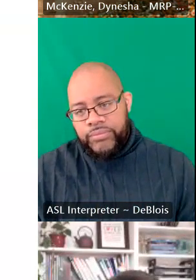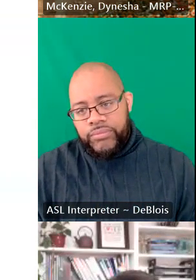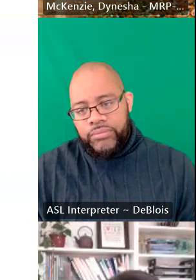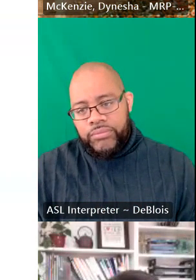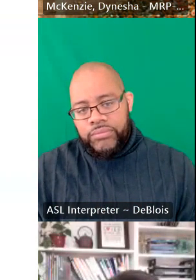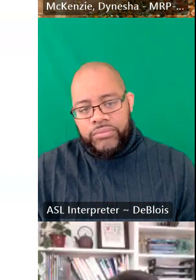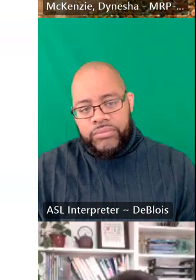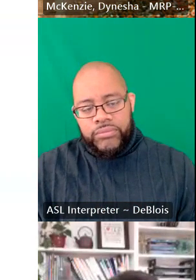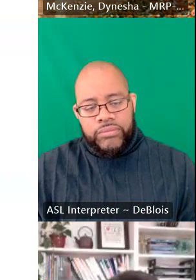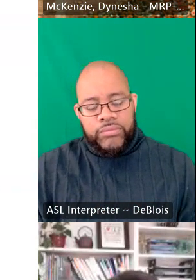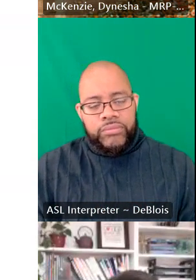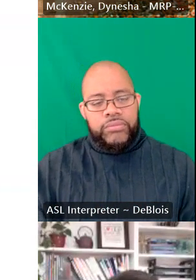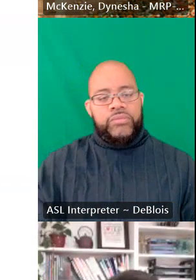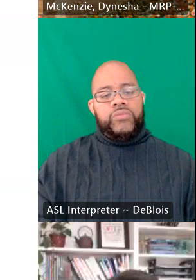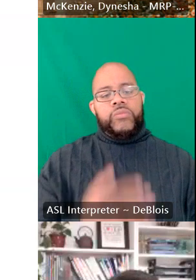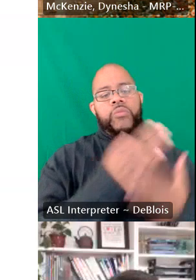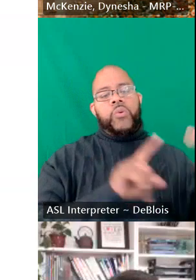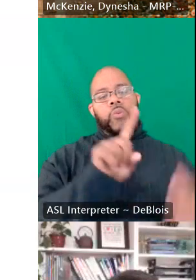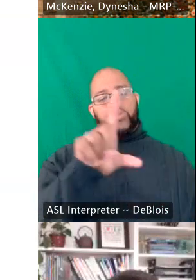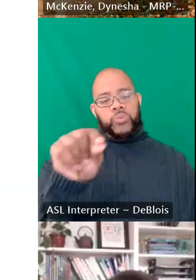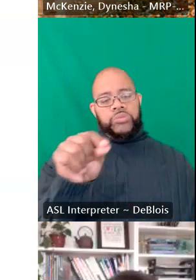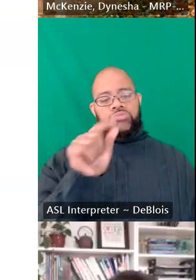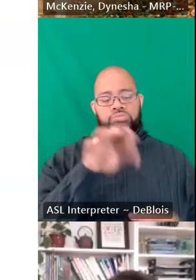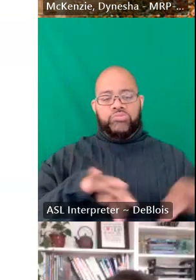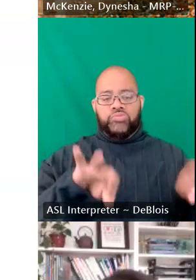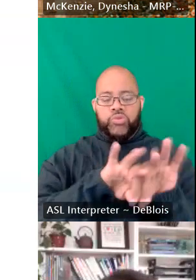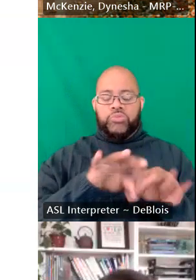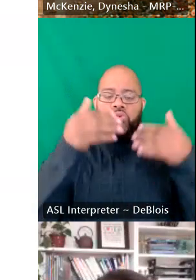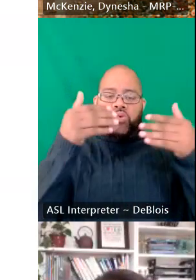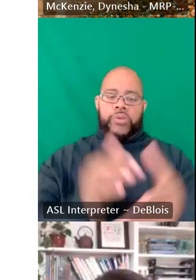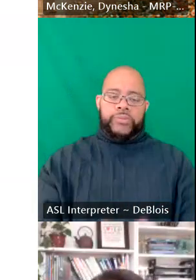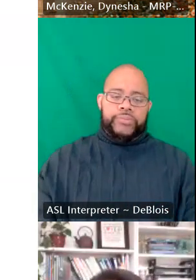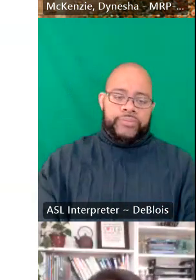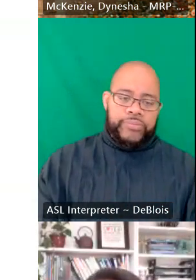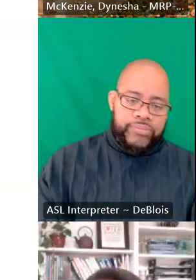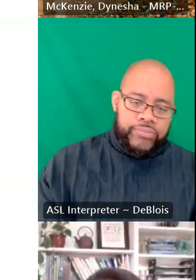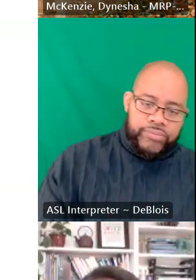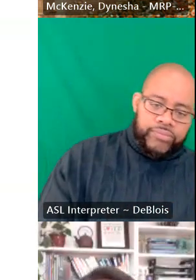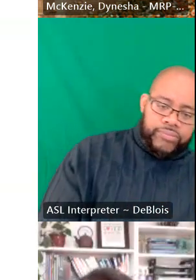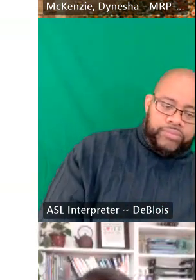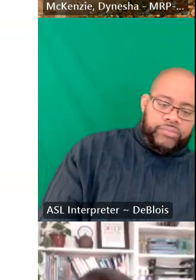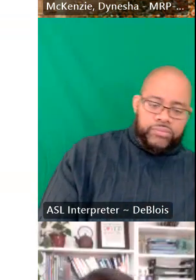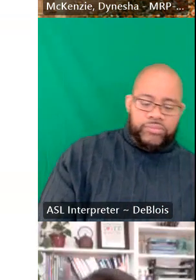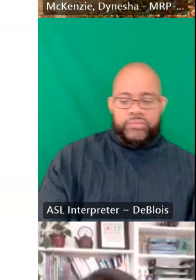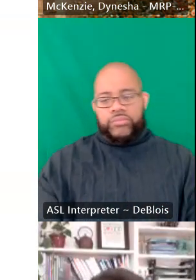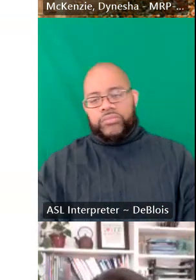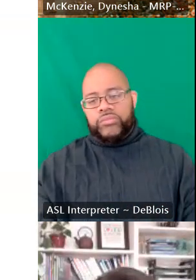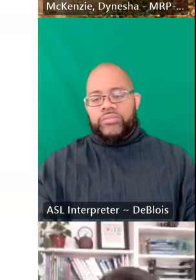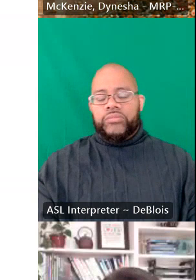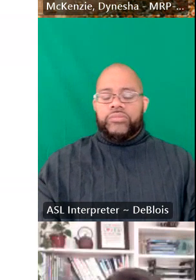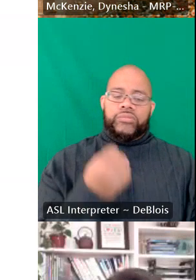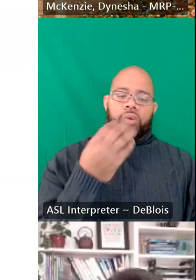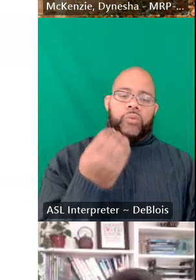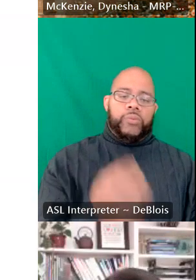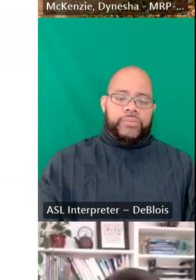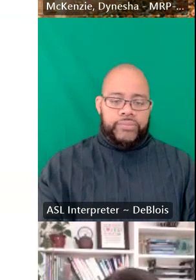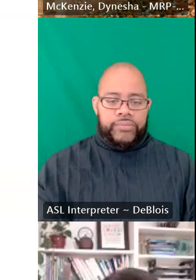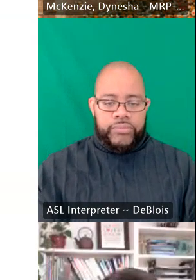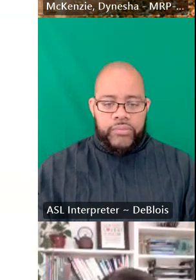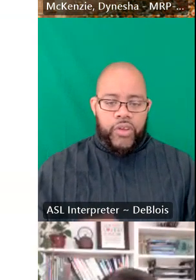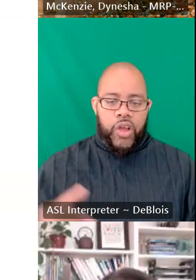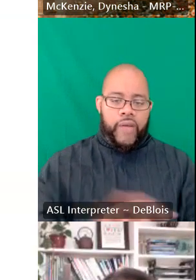Okay. Section 120, this is really important. Go ahead, Shalini. Sure. So I will cover